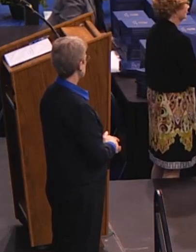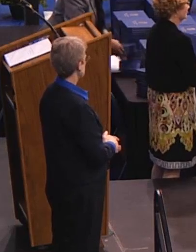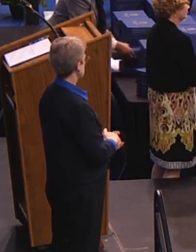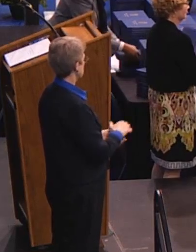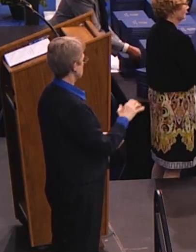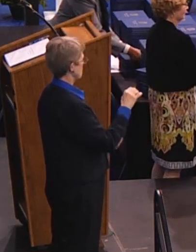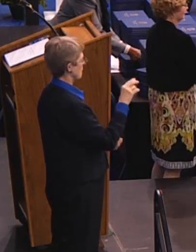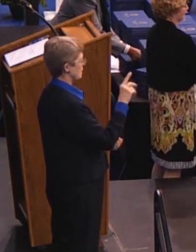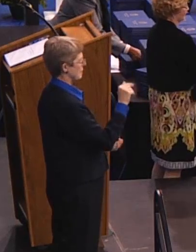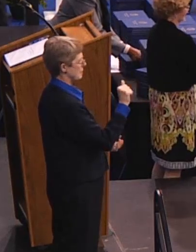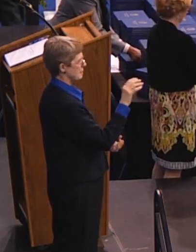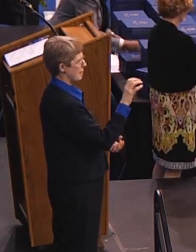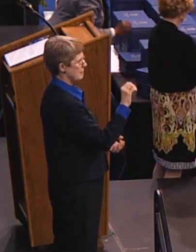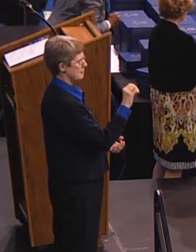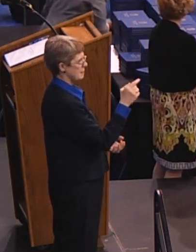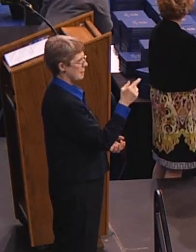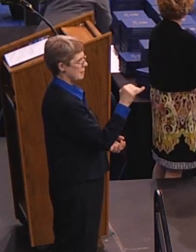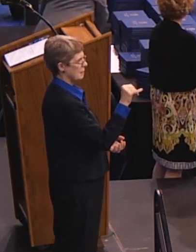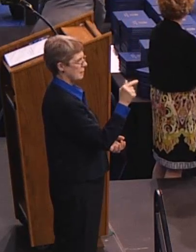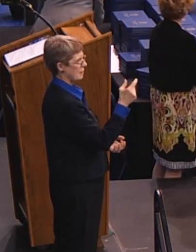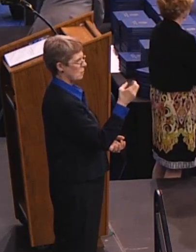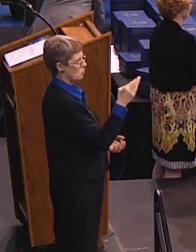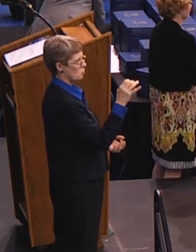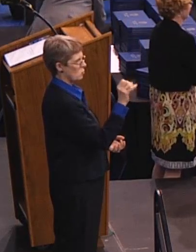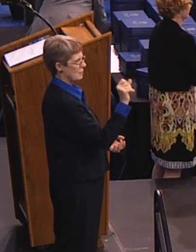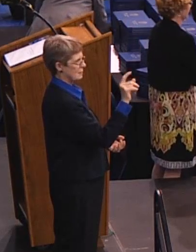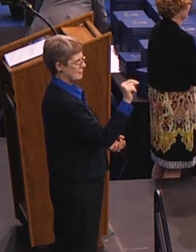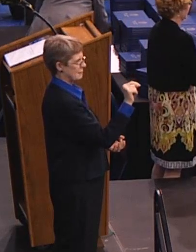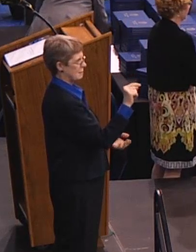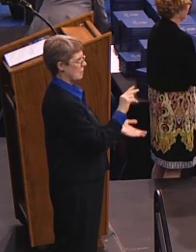Candace Lee Gilchrist, nursing.